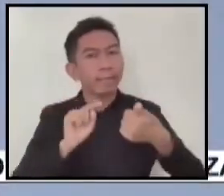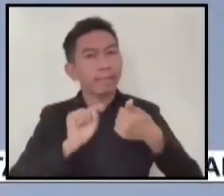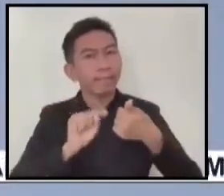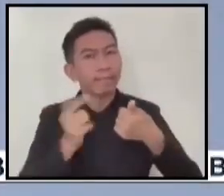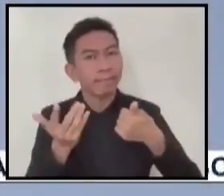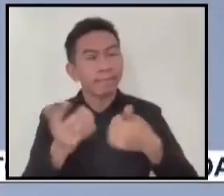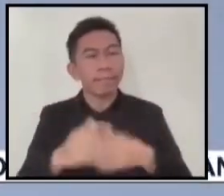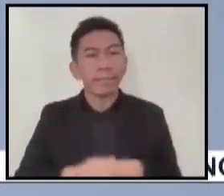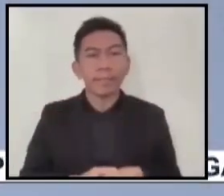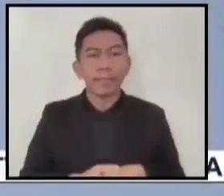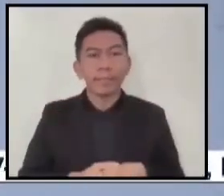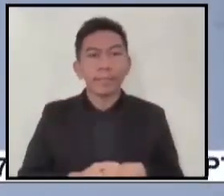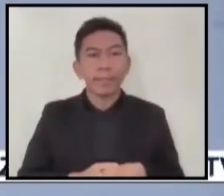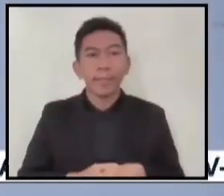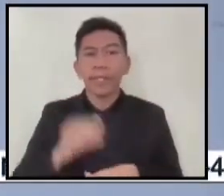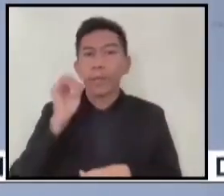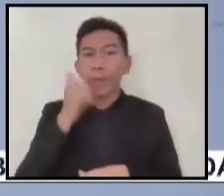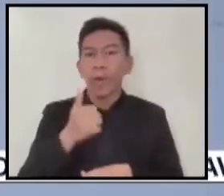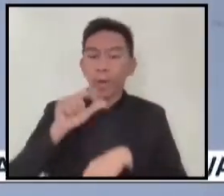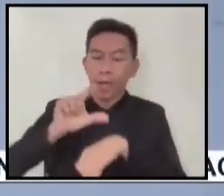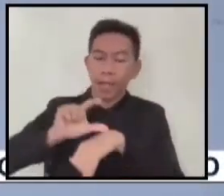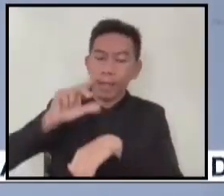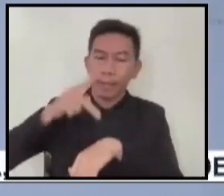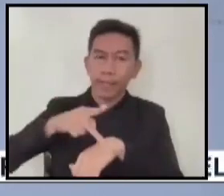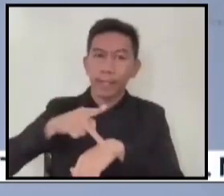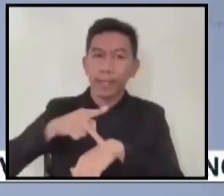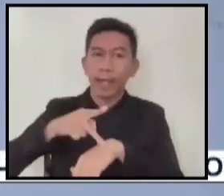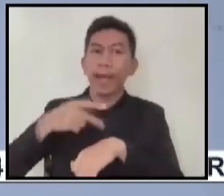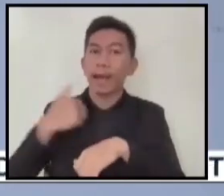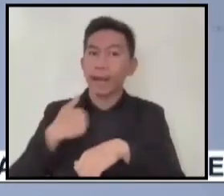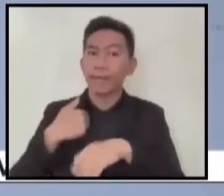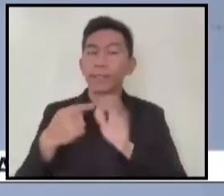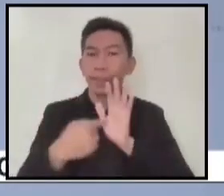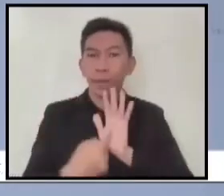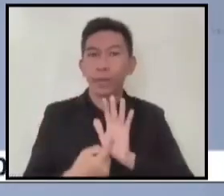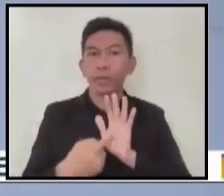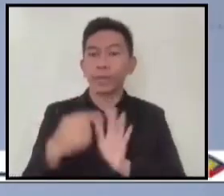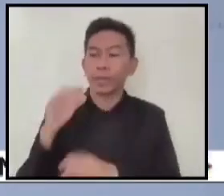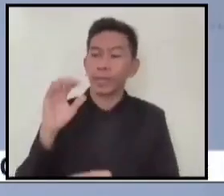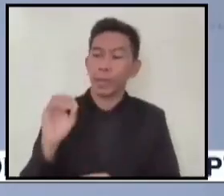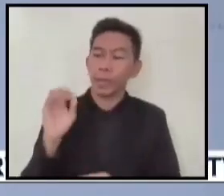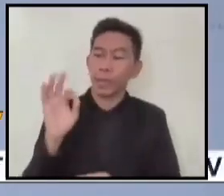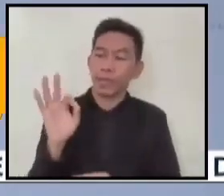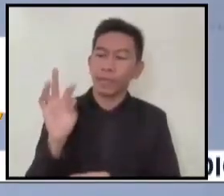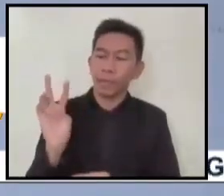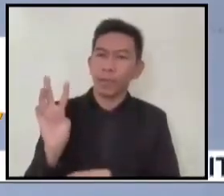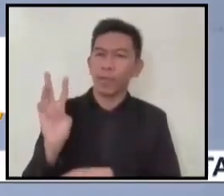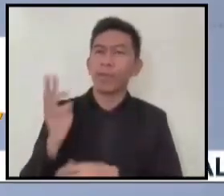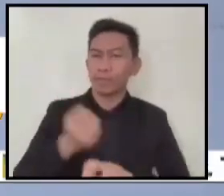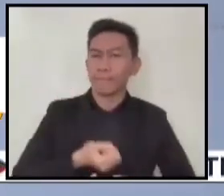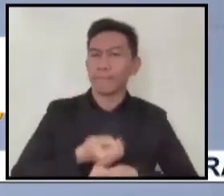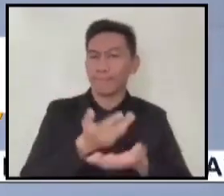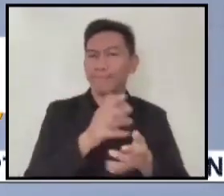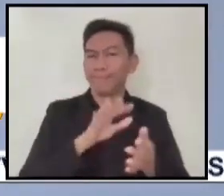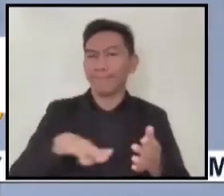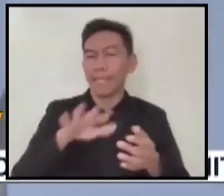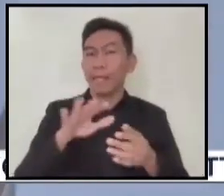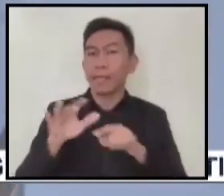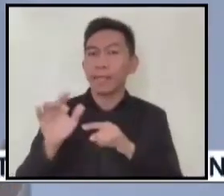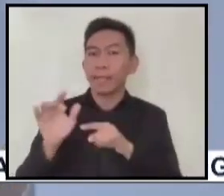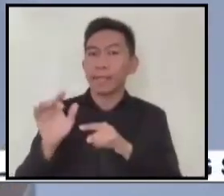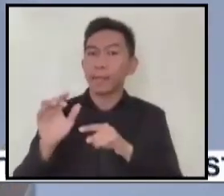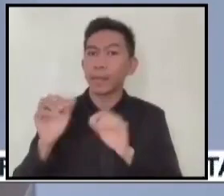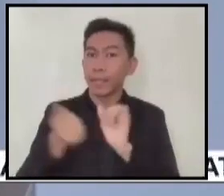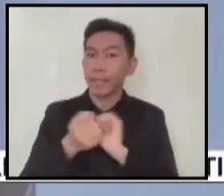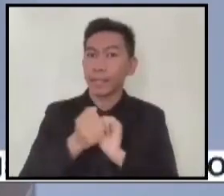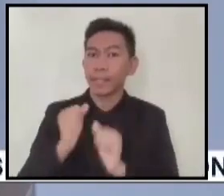in Las Piñas, we will have a show for the OFW with our Senator Cynthia Villar. So you can